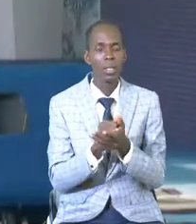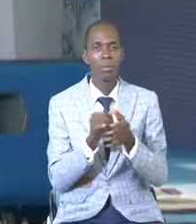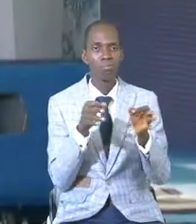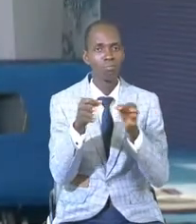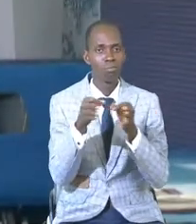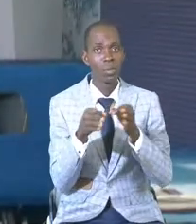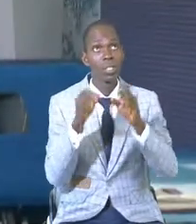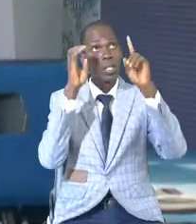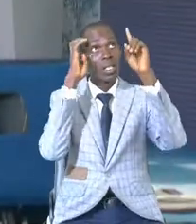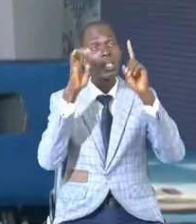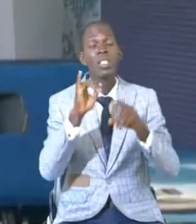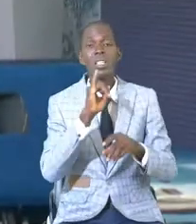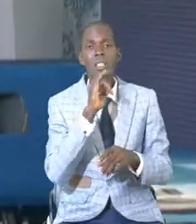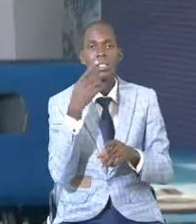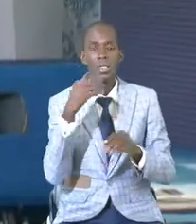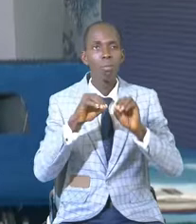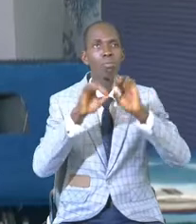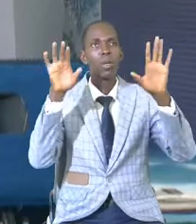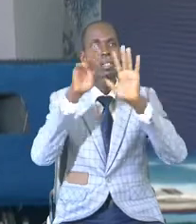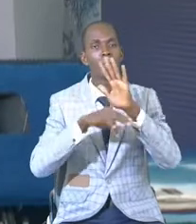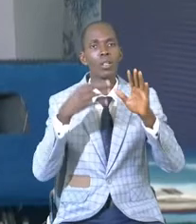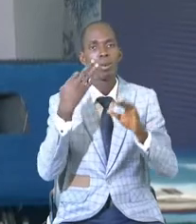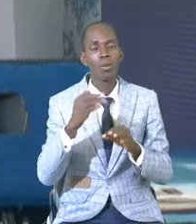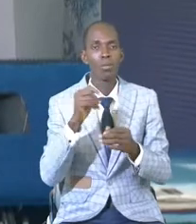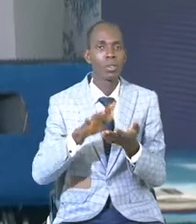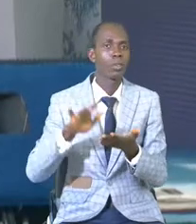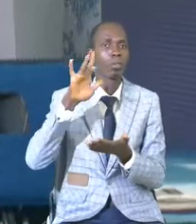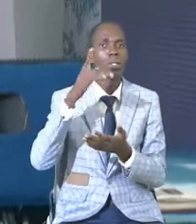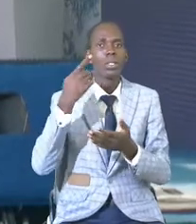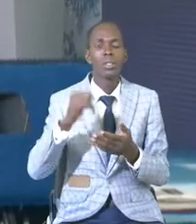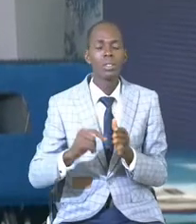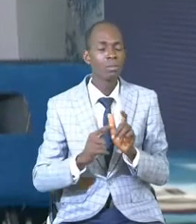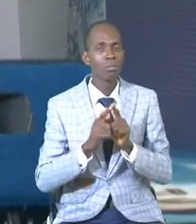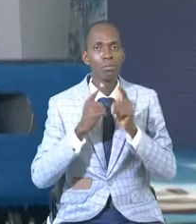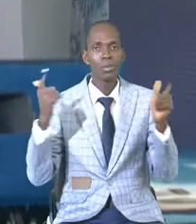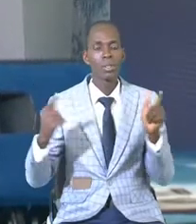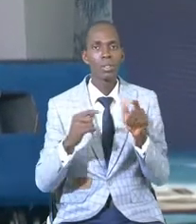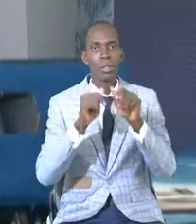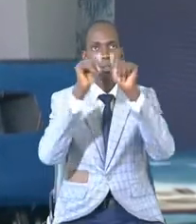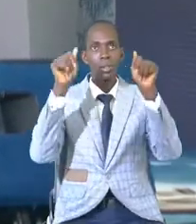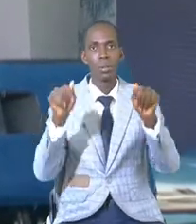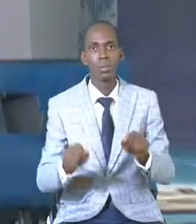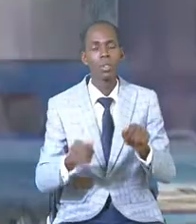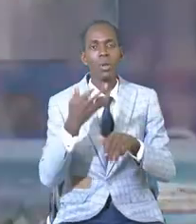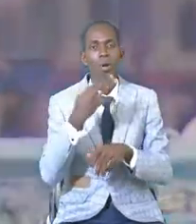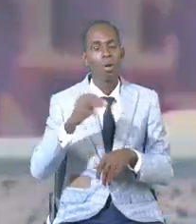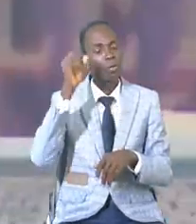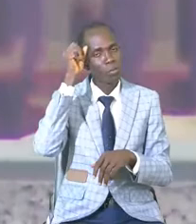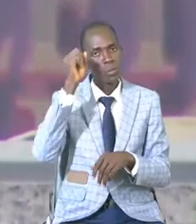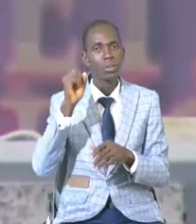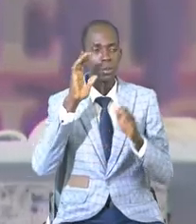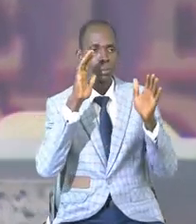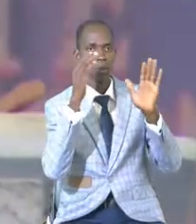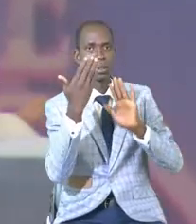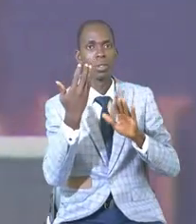brightness of his glory, the express image of his person, of divinity, of the eternal God. And